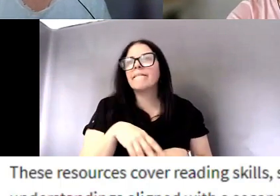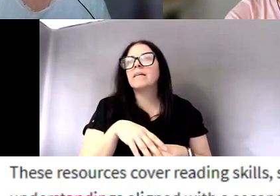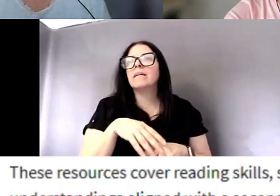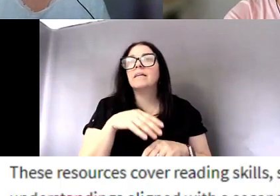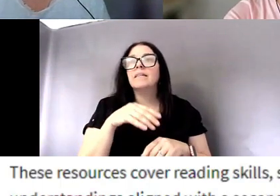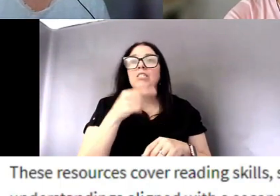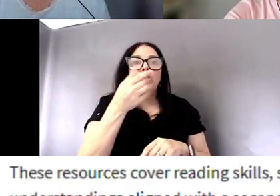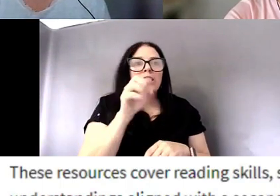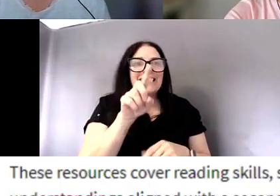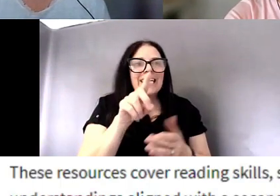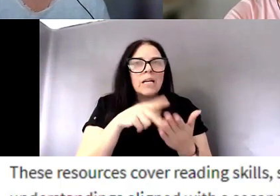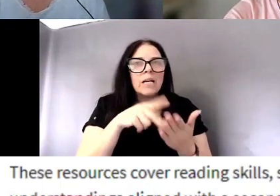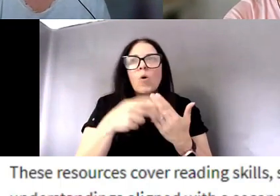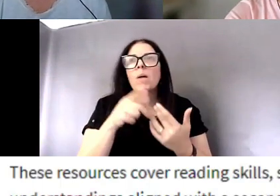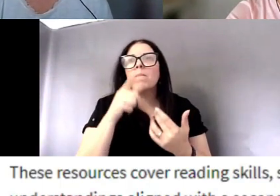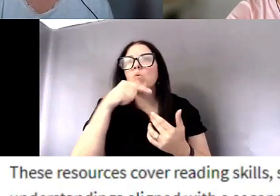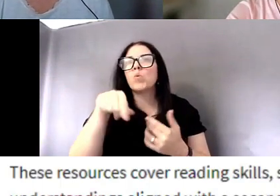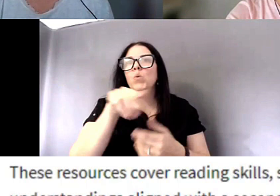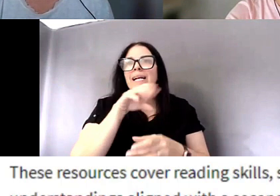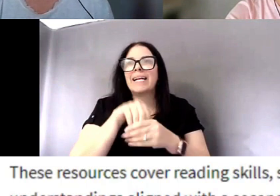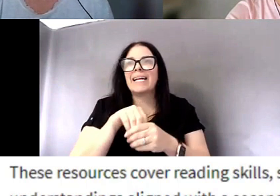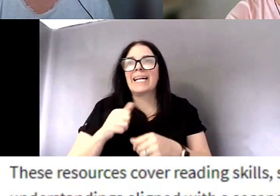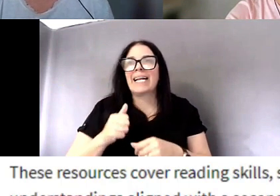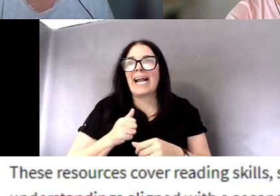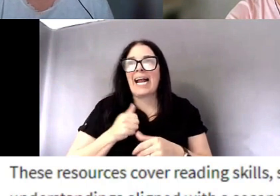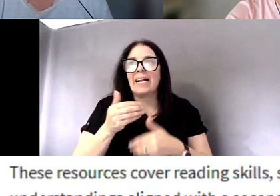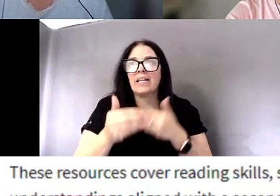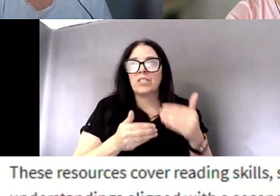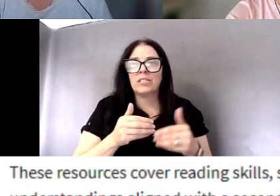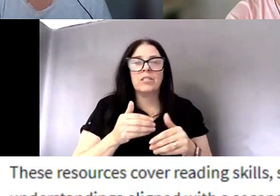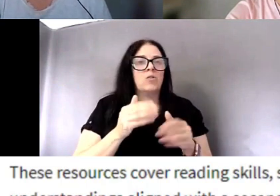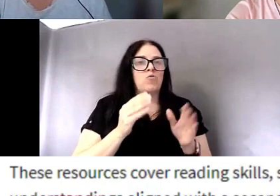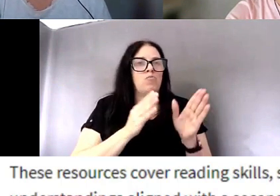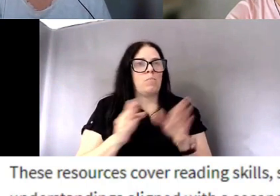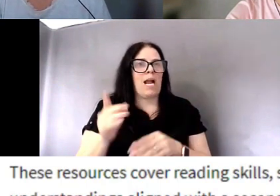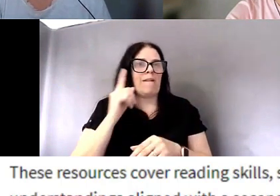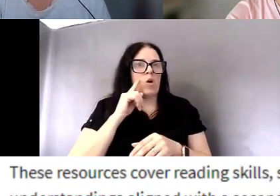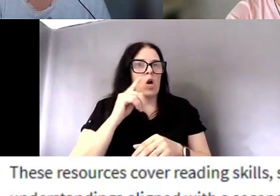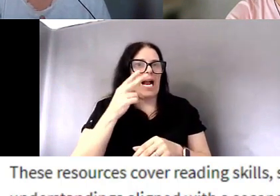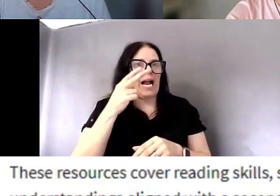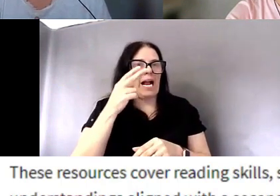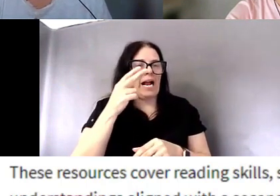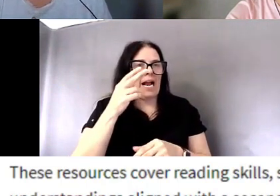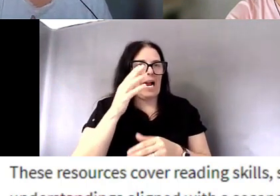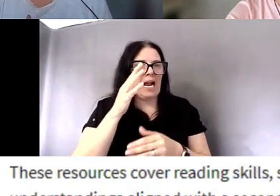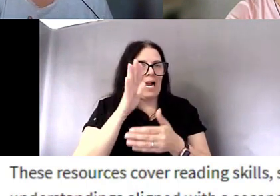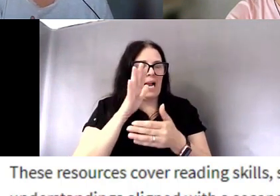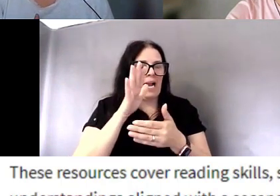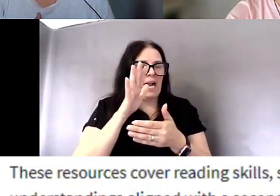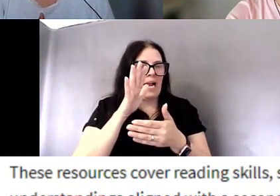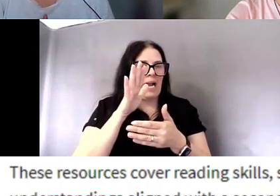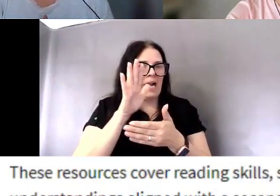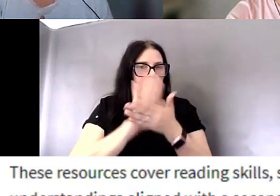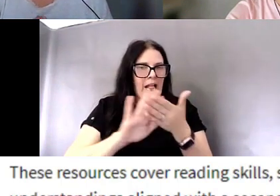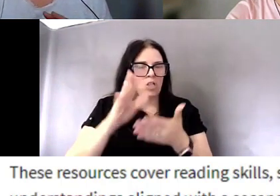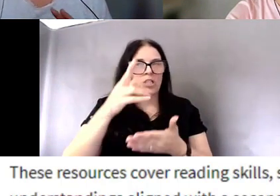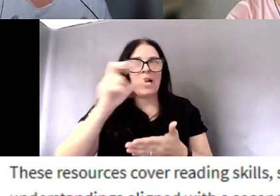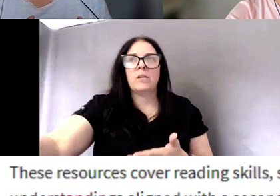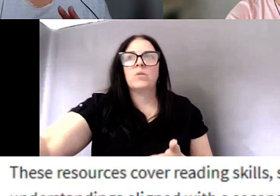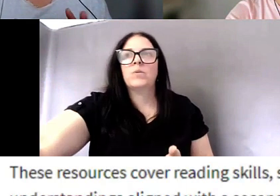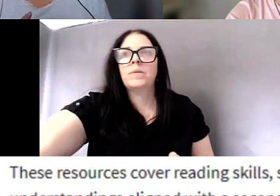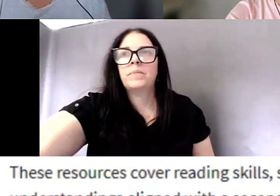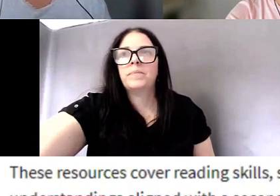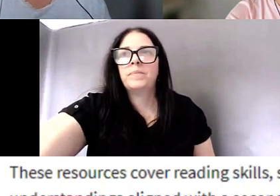new Canadian credential, preparing for post-secondary entry. And couple